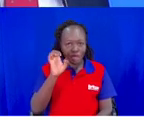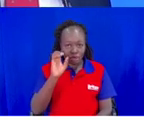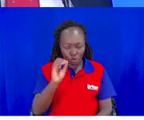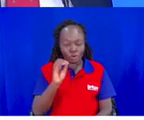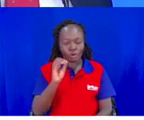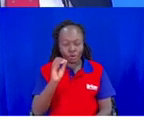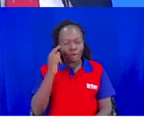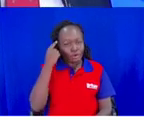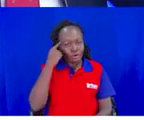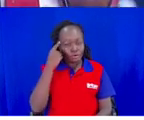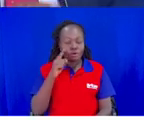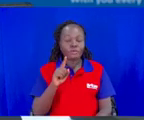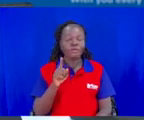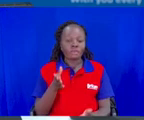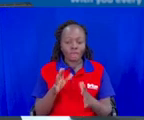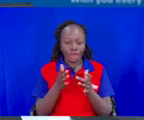Executive Officer.